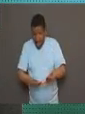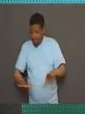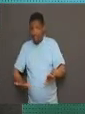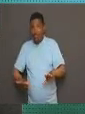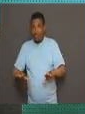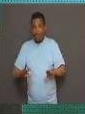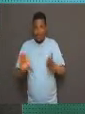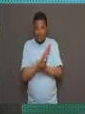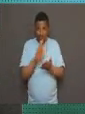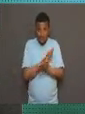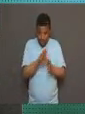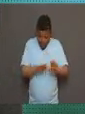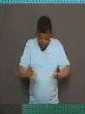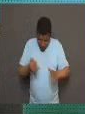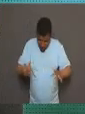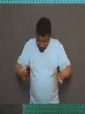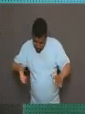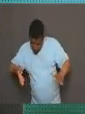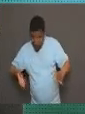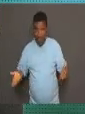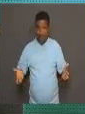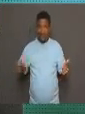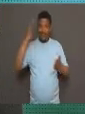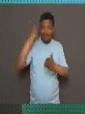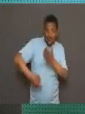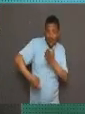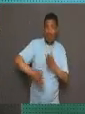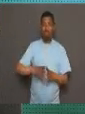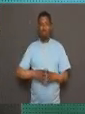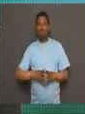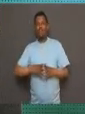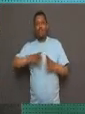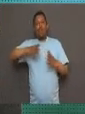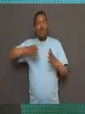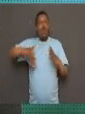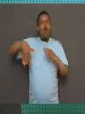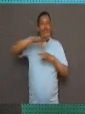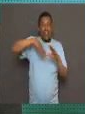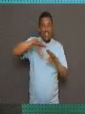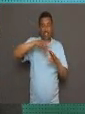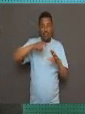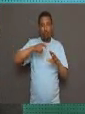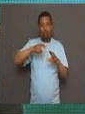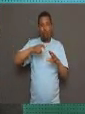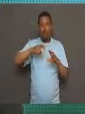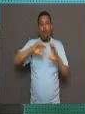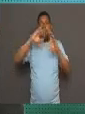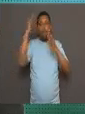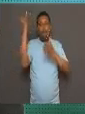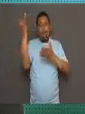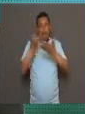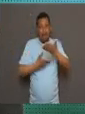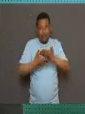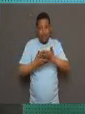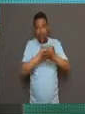on a piece of paper. As a result, all varieties of map